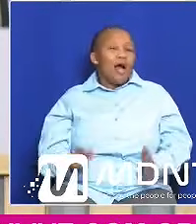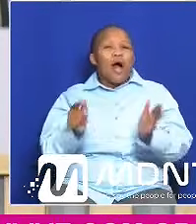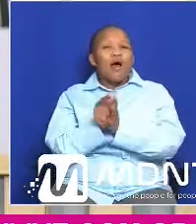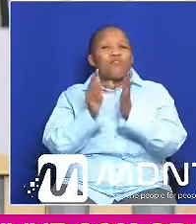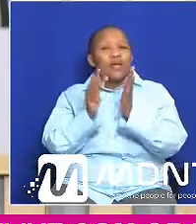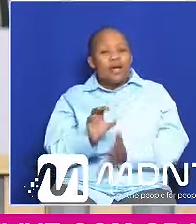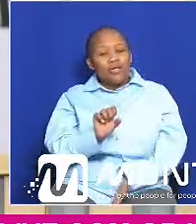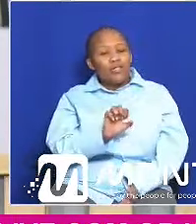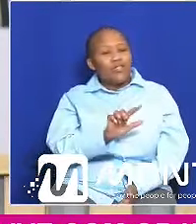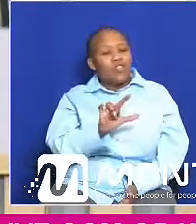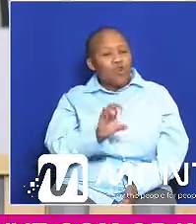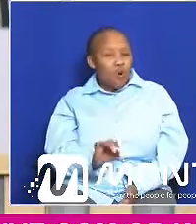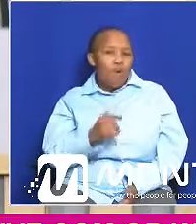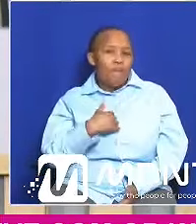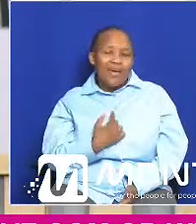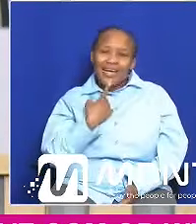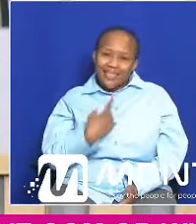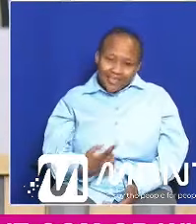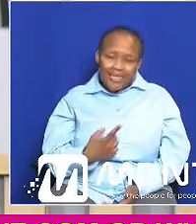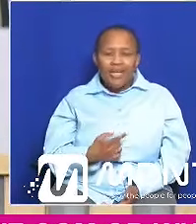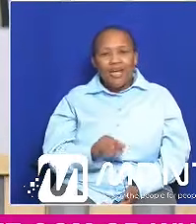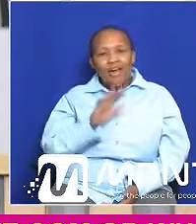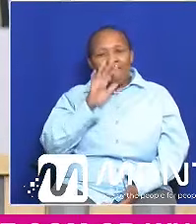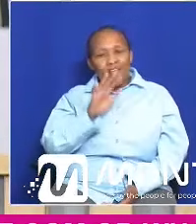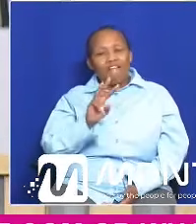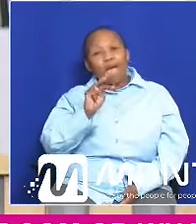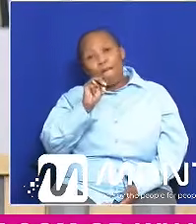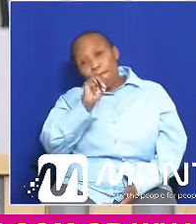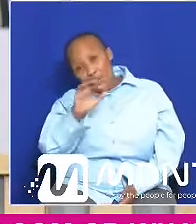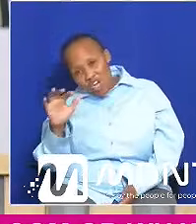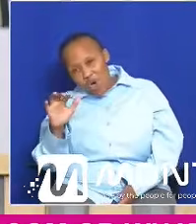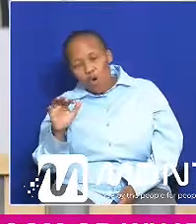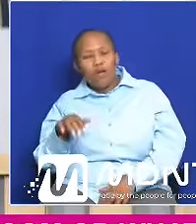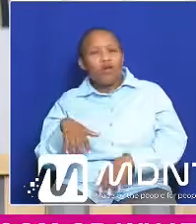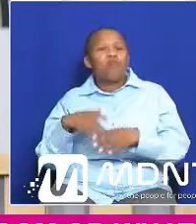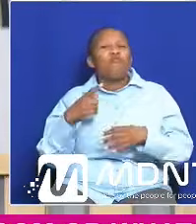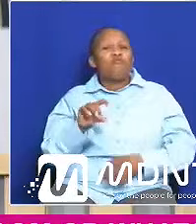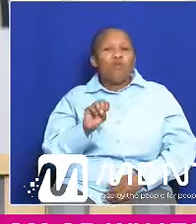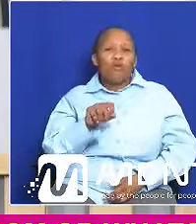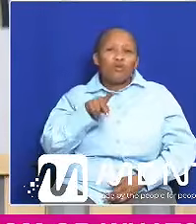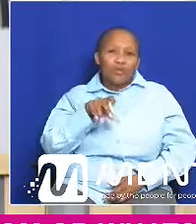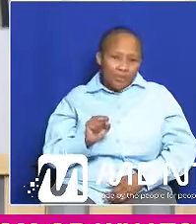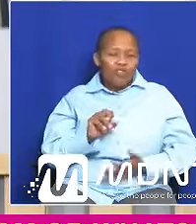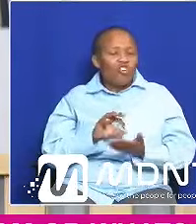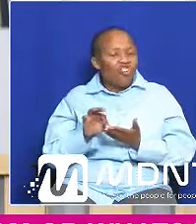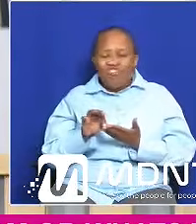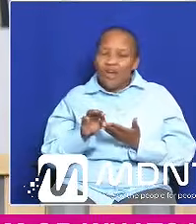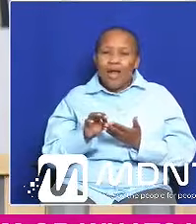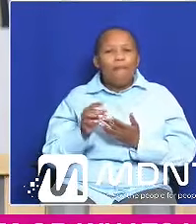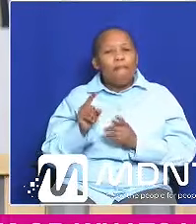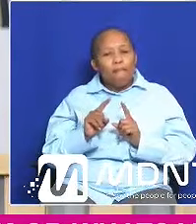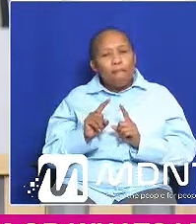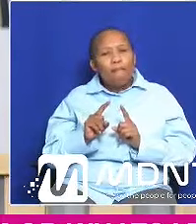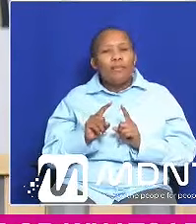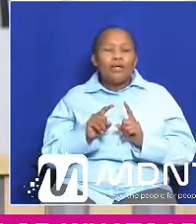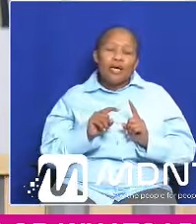5 million was not for the subcontract. You said, yeah, for Medicare? Yes. Okay. So you say the And 20 then the million? 20 million was, yeah, yes.